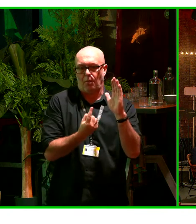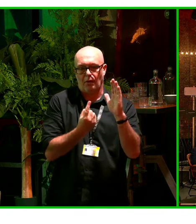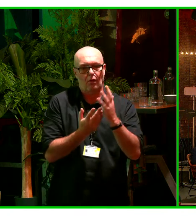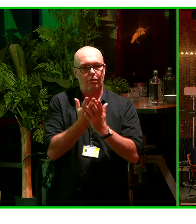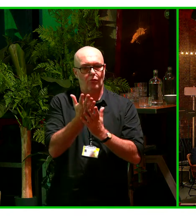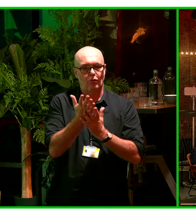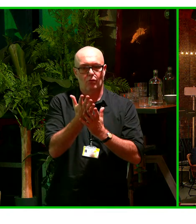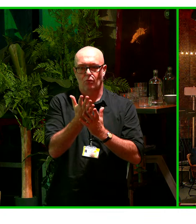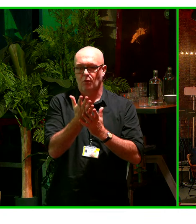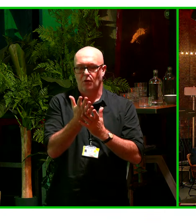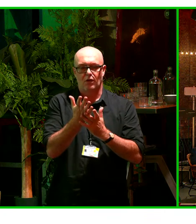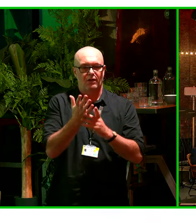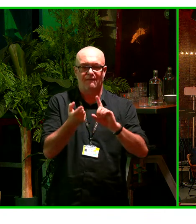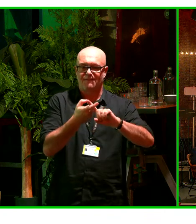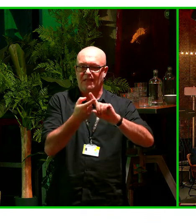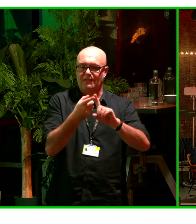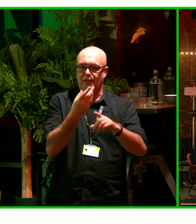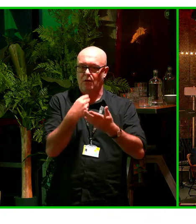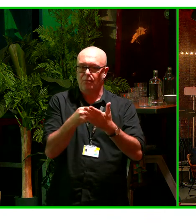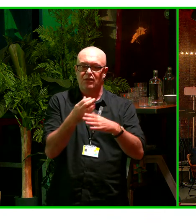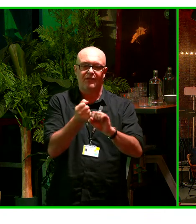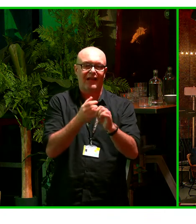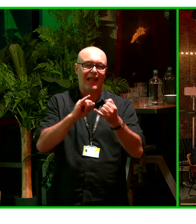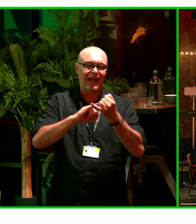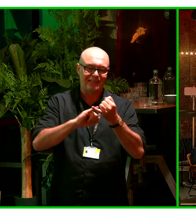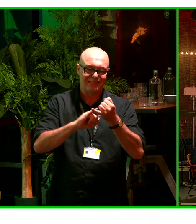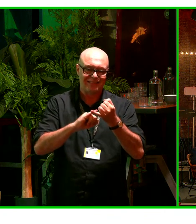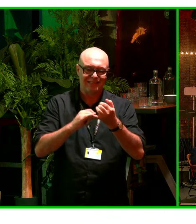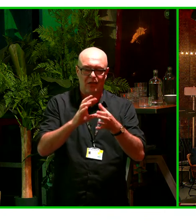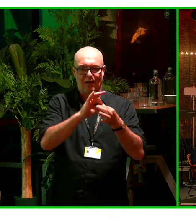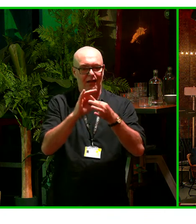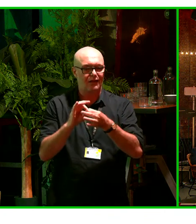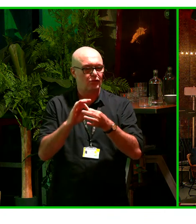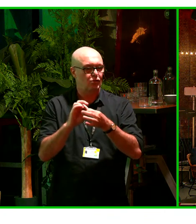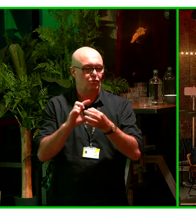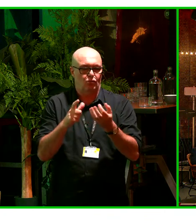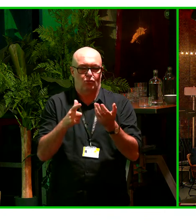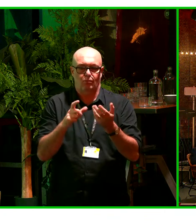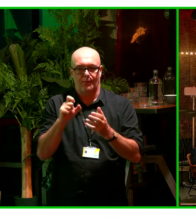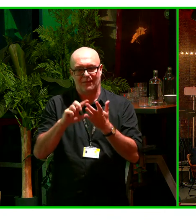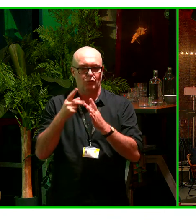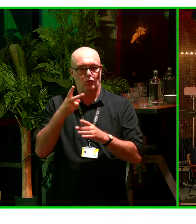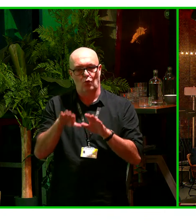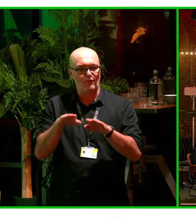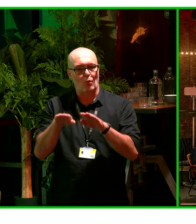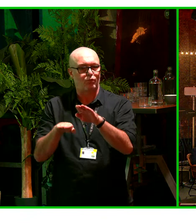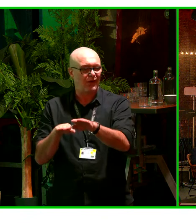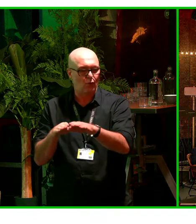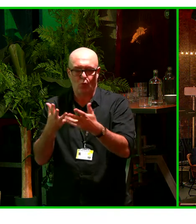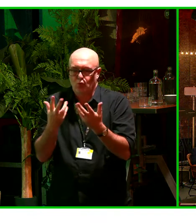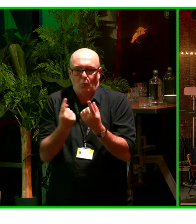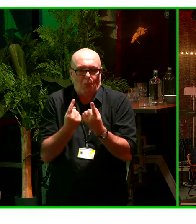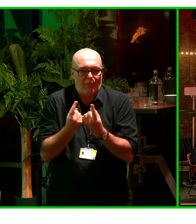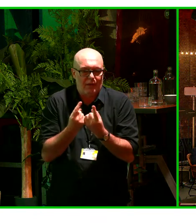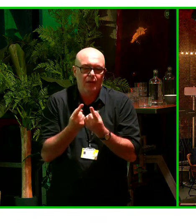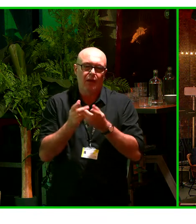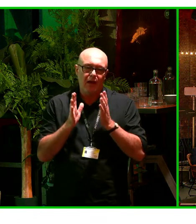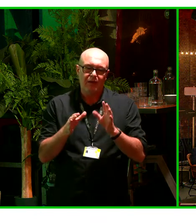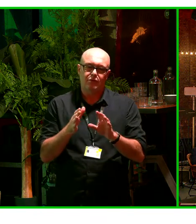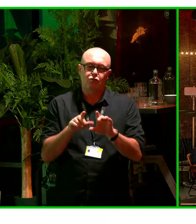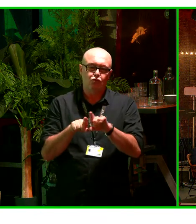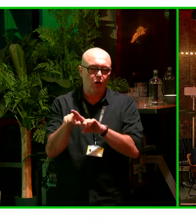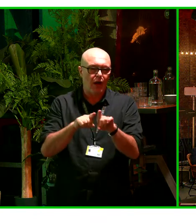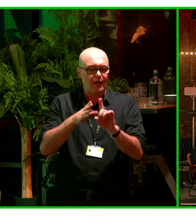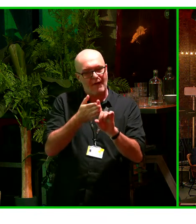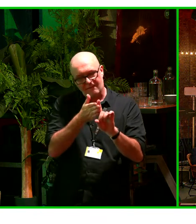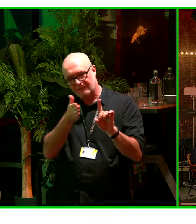an appropriate price relative to a carbon footprint of green energy produced in a wind farm or a solar farm. So I think